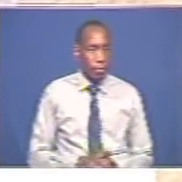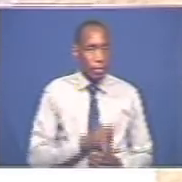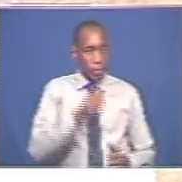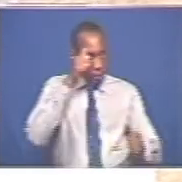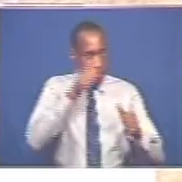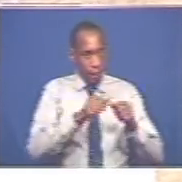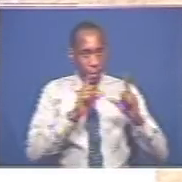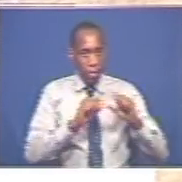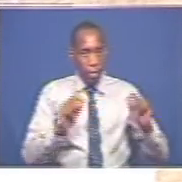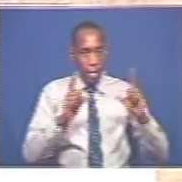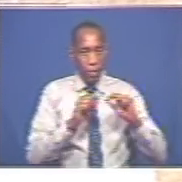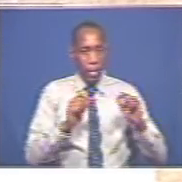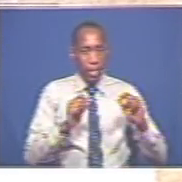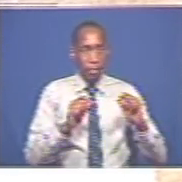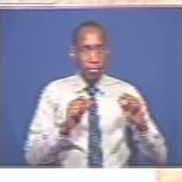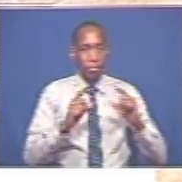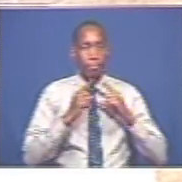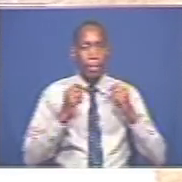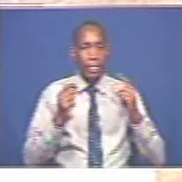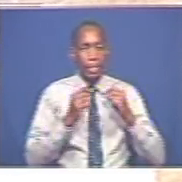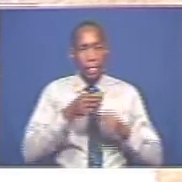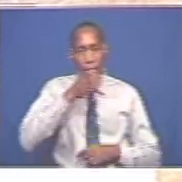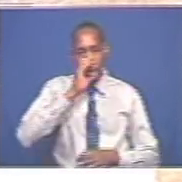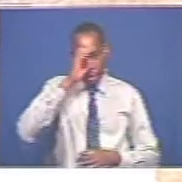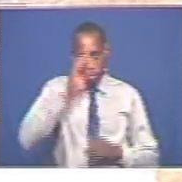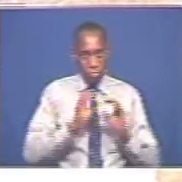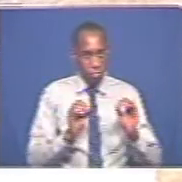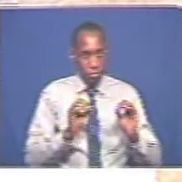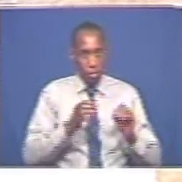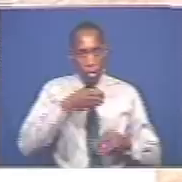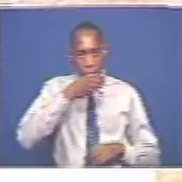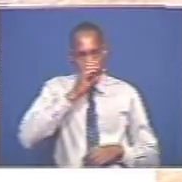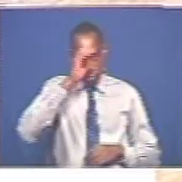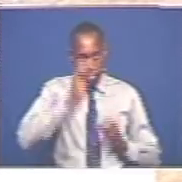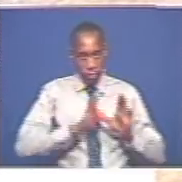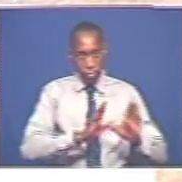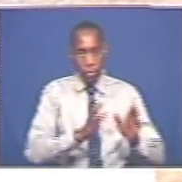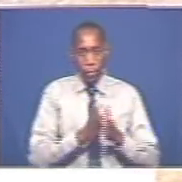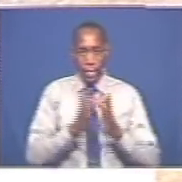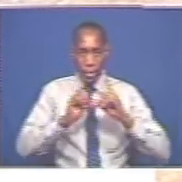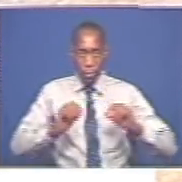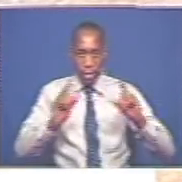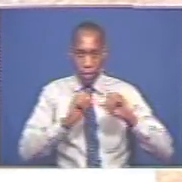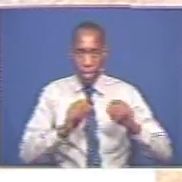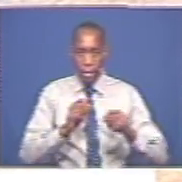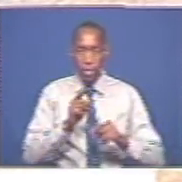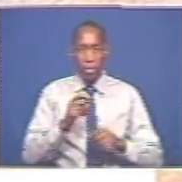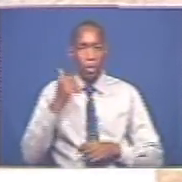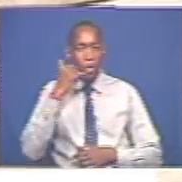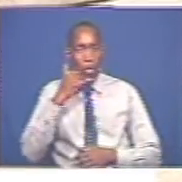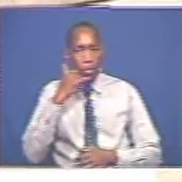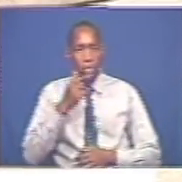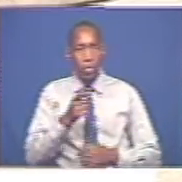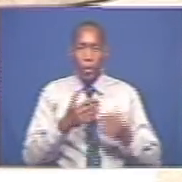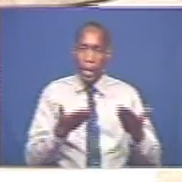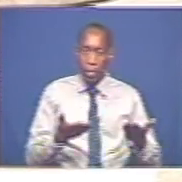pastor always tells you, don't drink, keep yourself away from alcohol, and of course the consistent calls on how you're doing and where you are. Yes, he